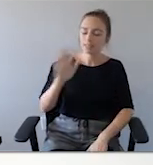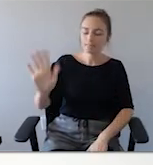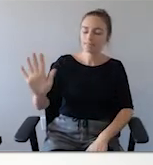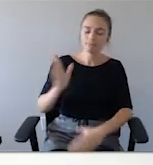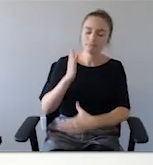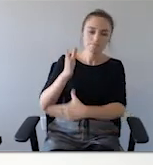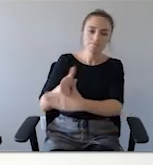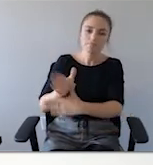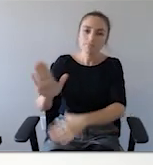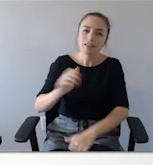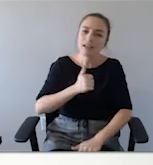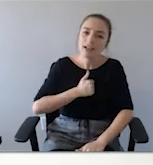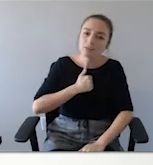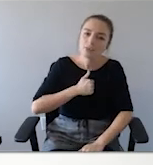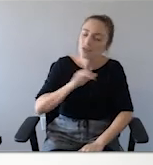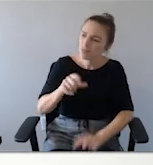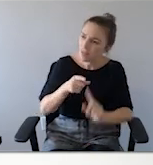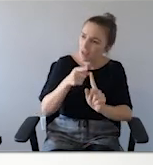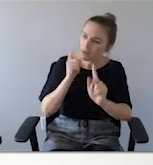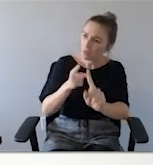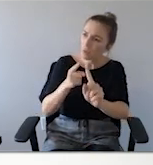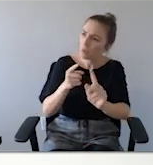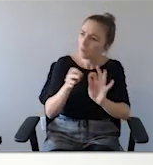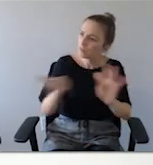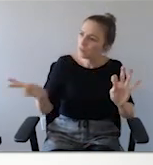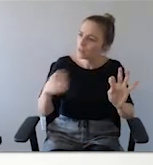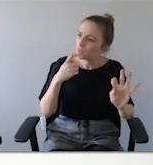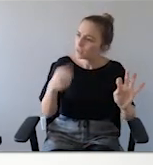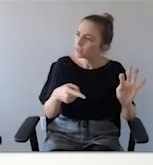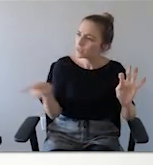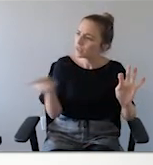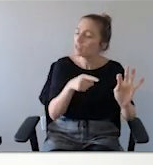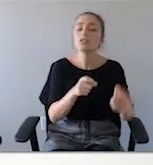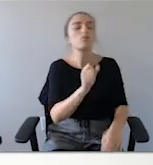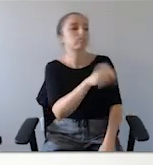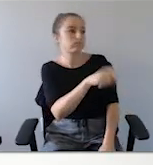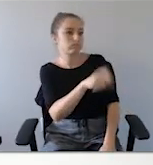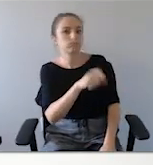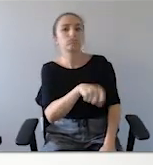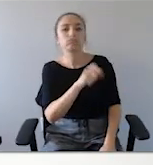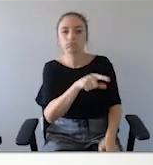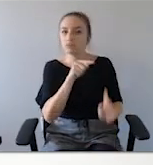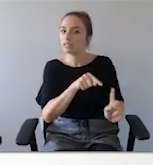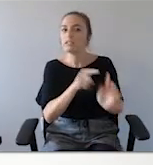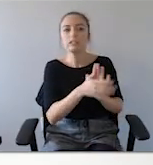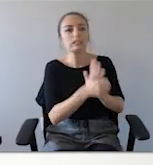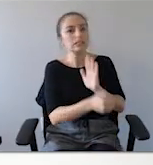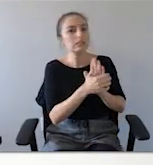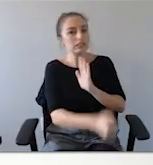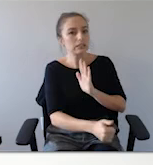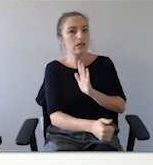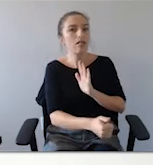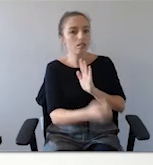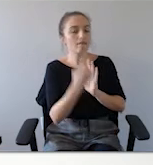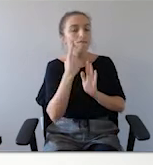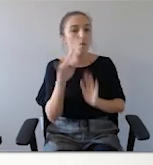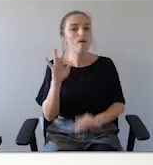what is that? And the teacher said, oh yeah, this is a skill in the Florida